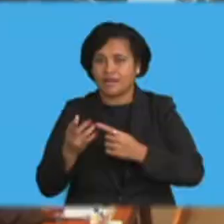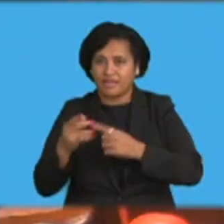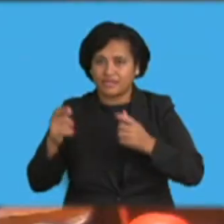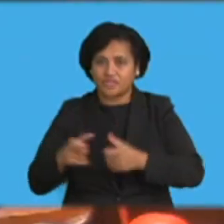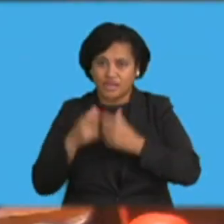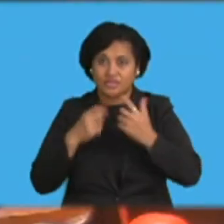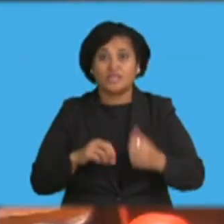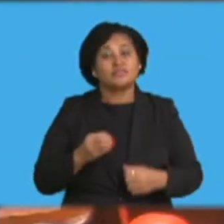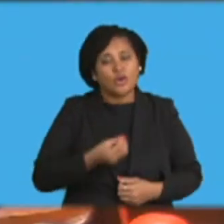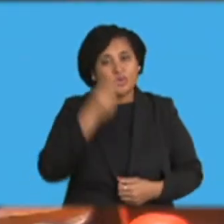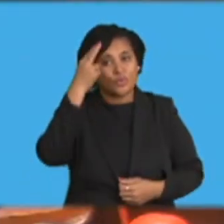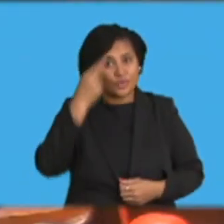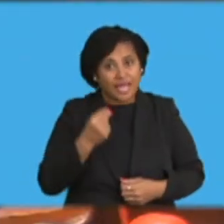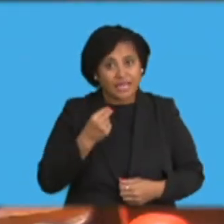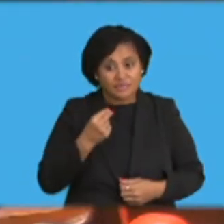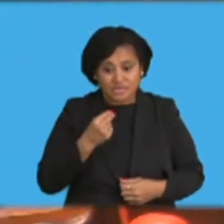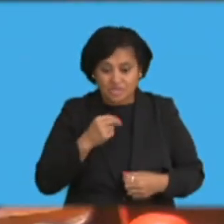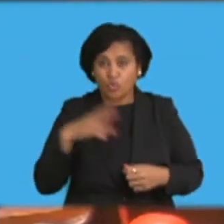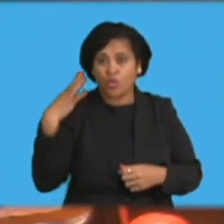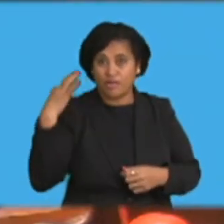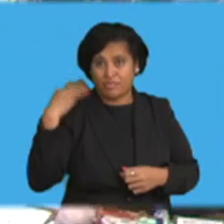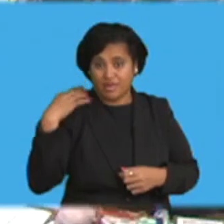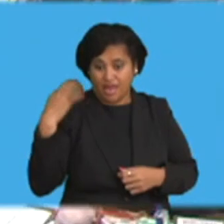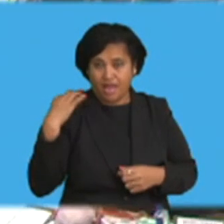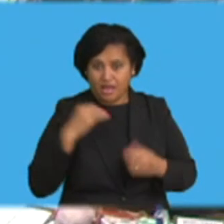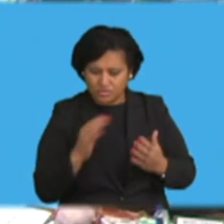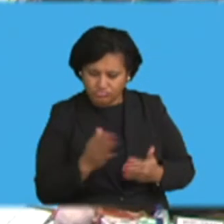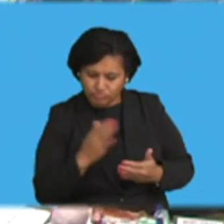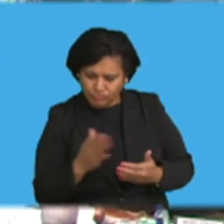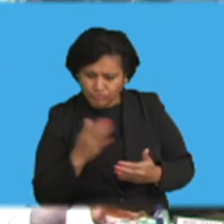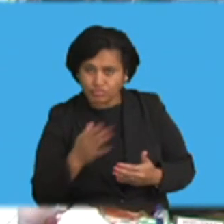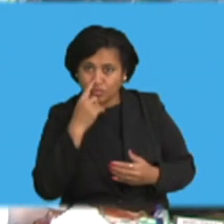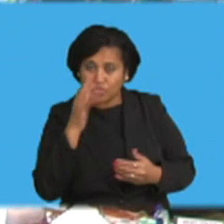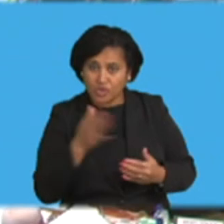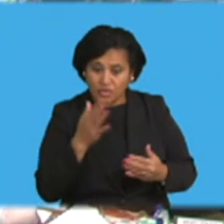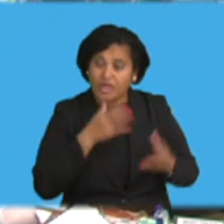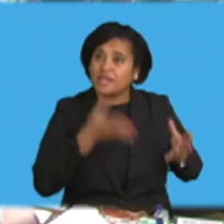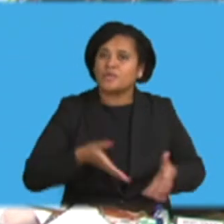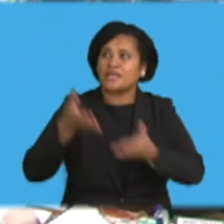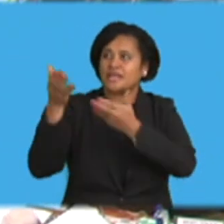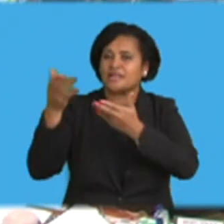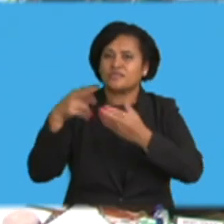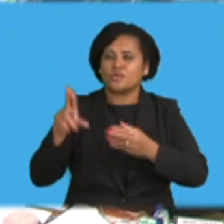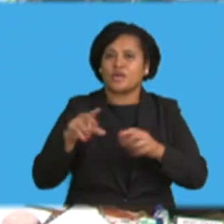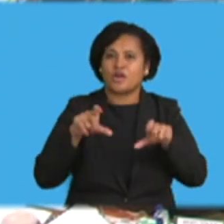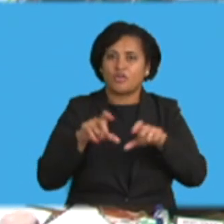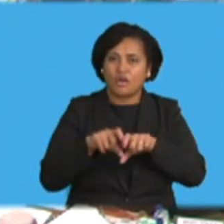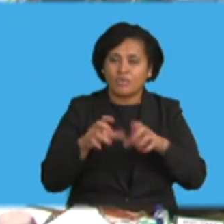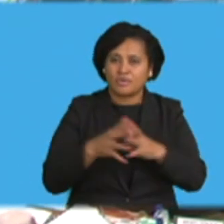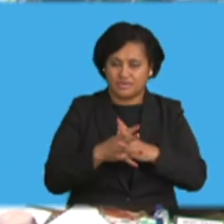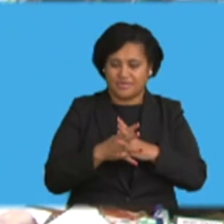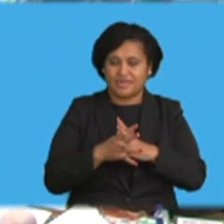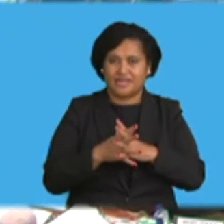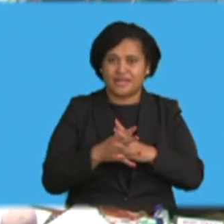were then screened and recommended to the Commonwealth Secretariat based in London. The applicants who